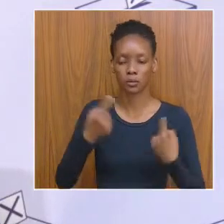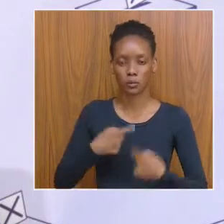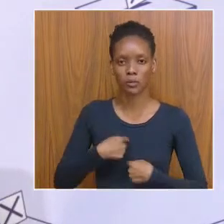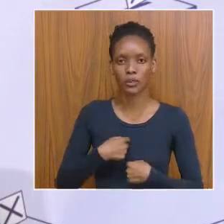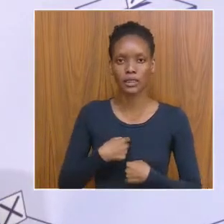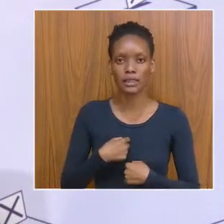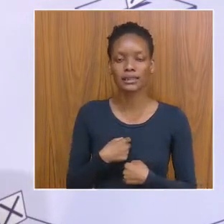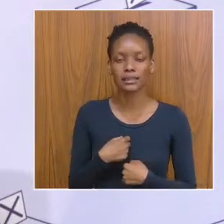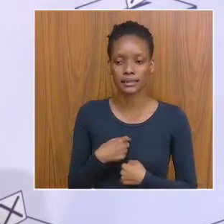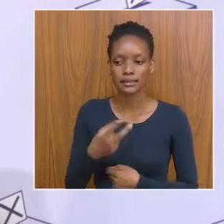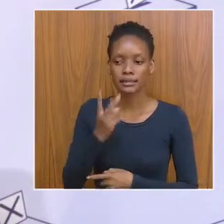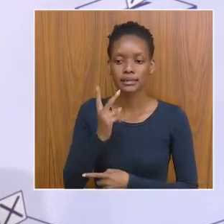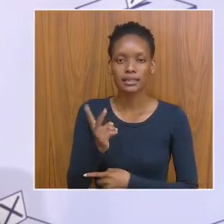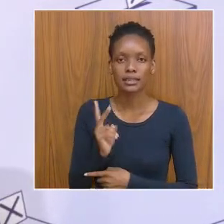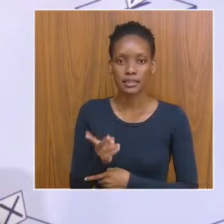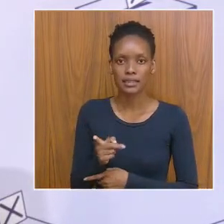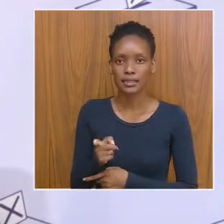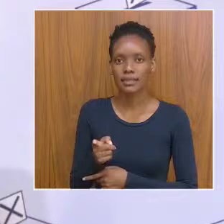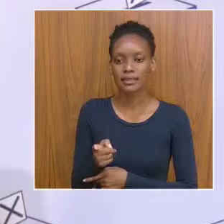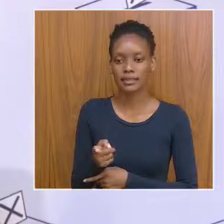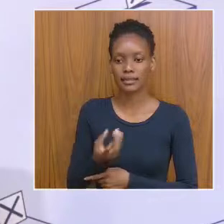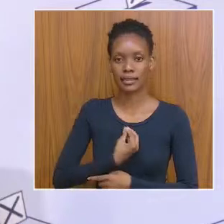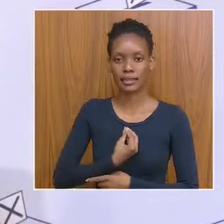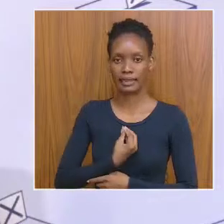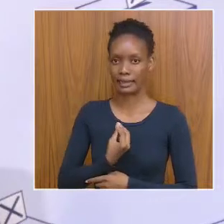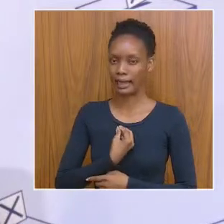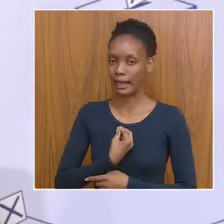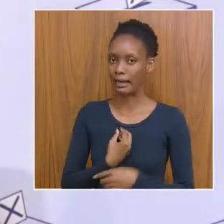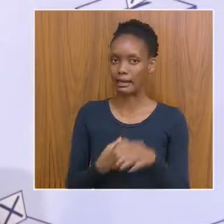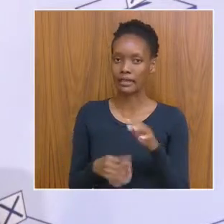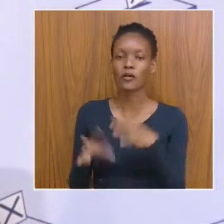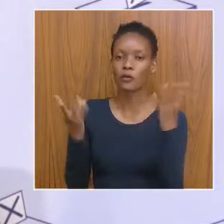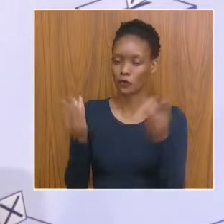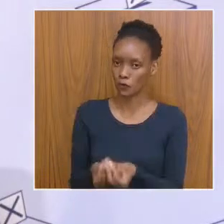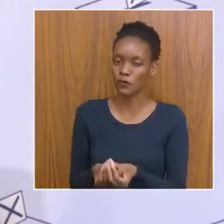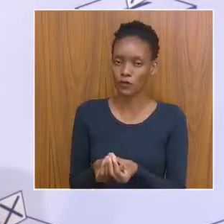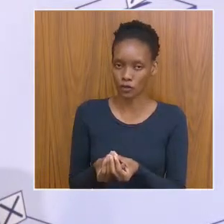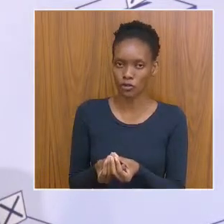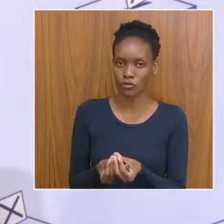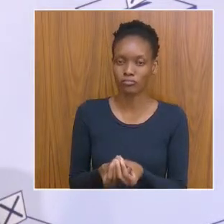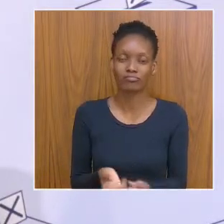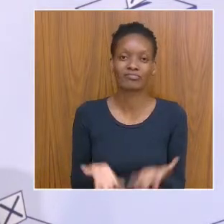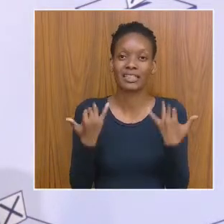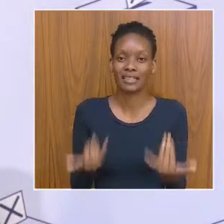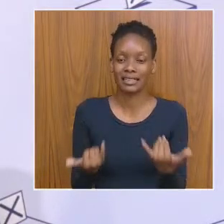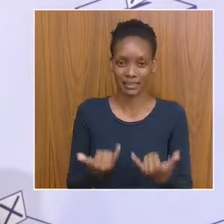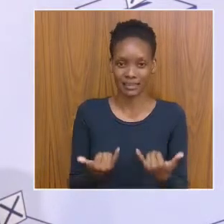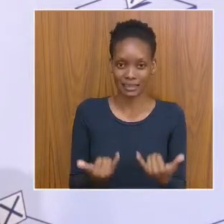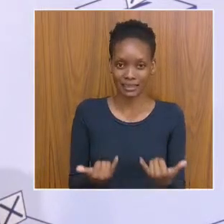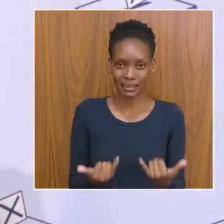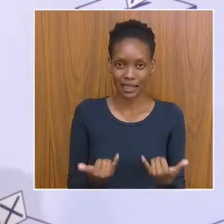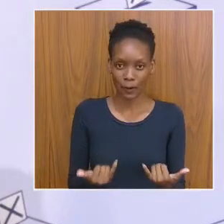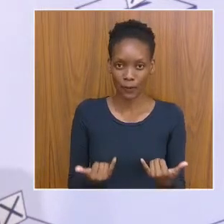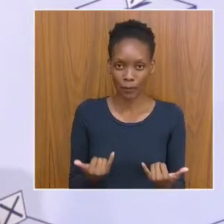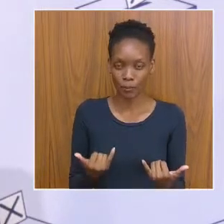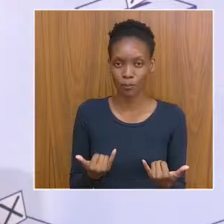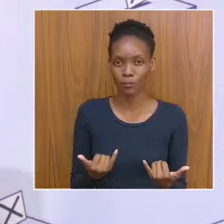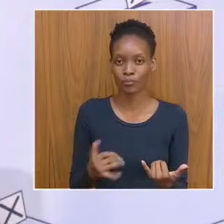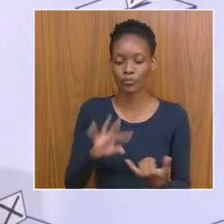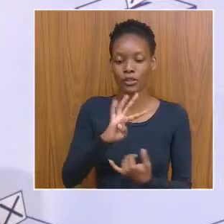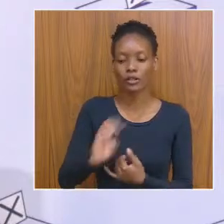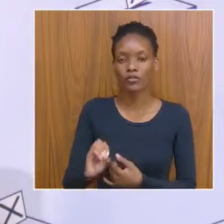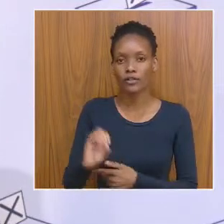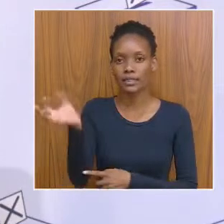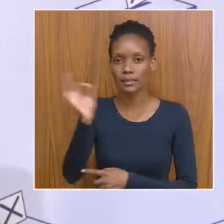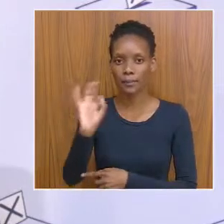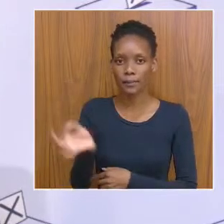we have been able to invert the underrepresentation of young persons to the extent that, as we speak, just over